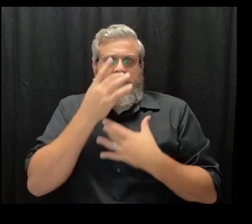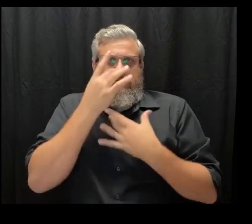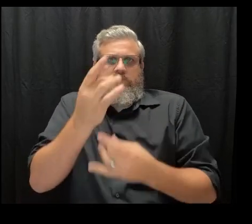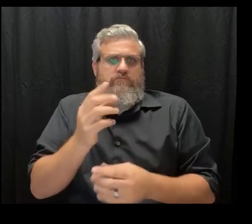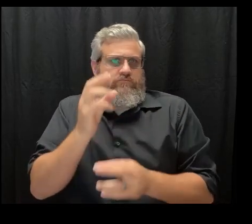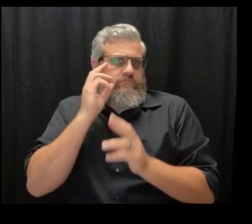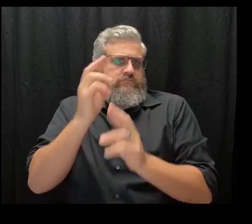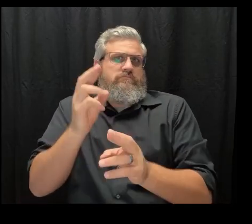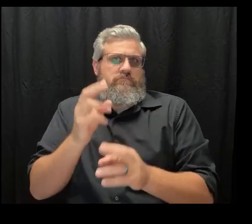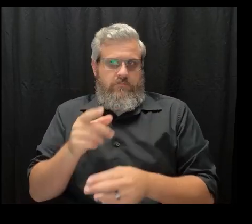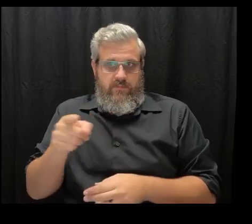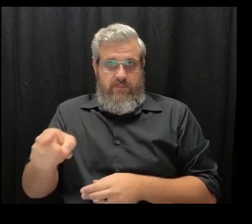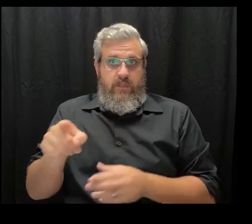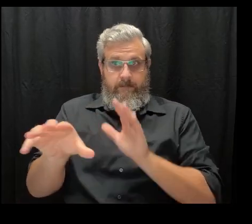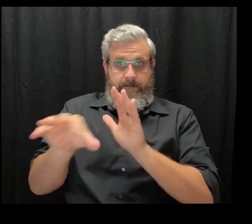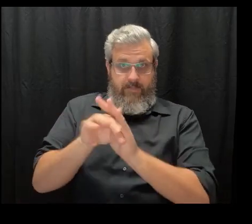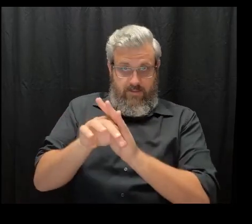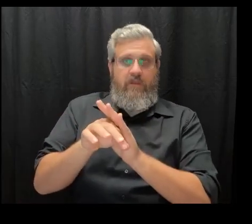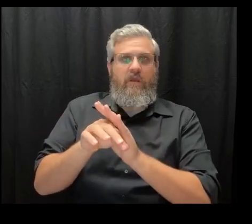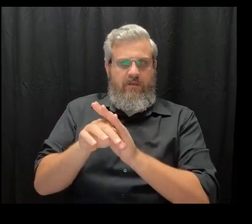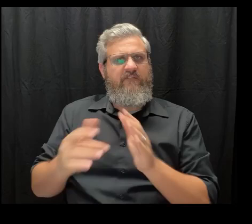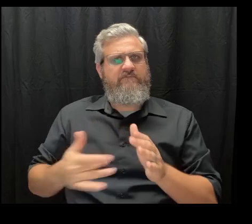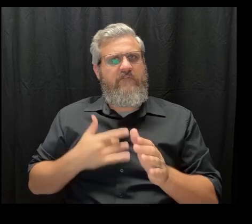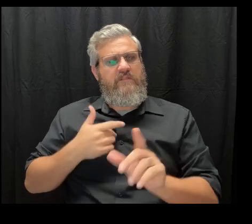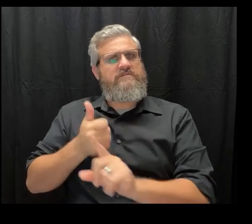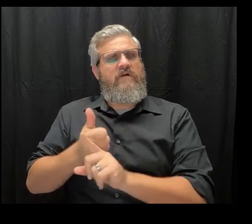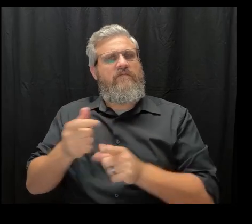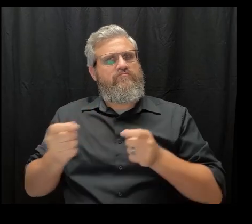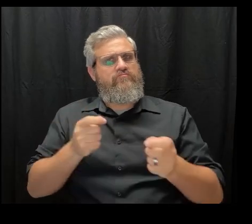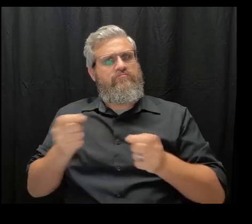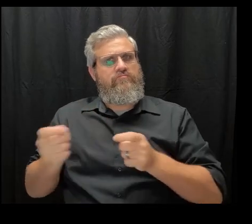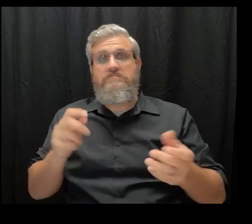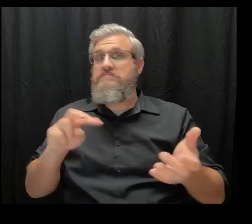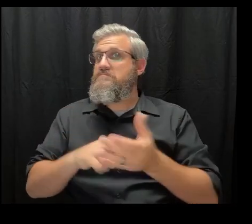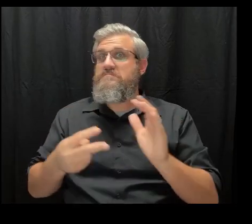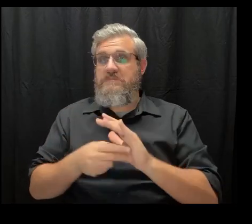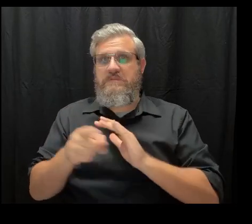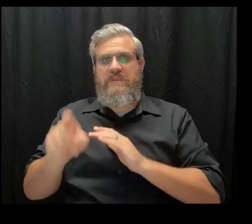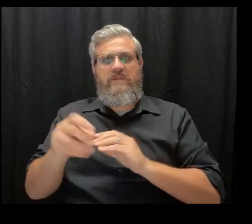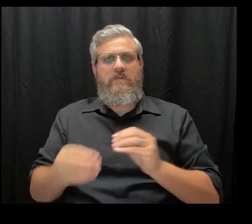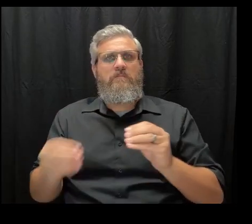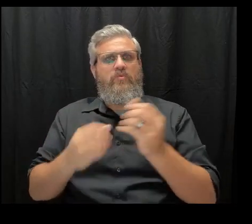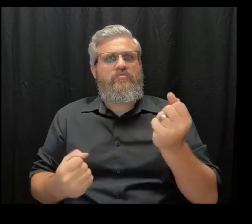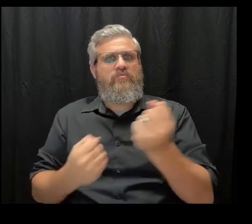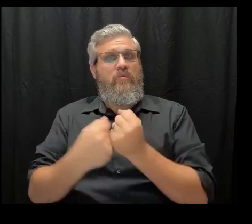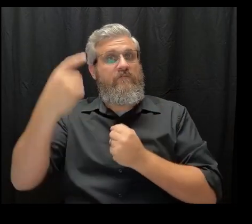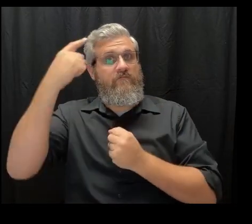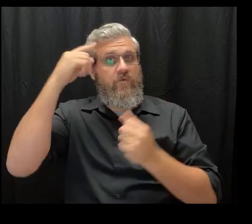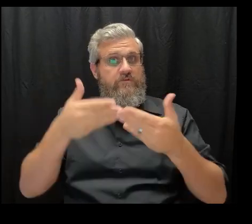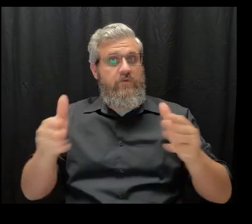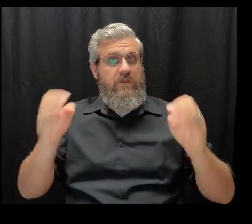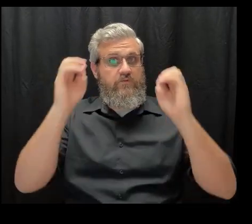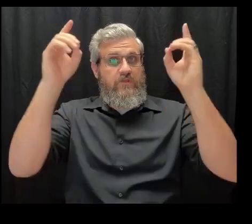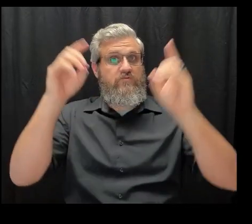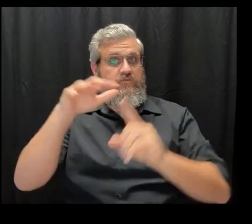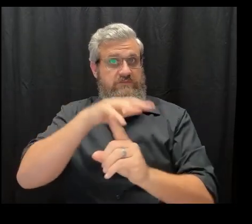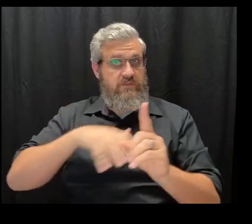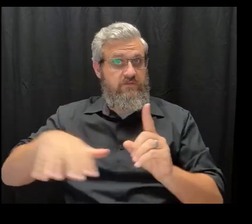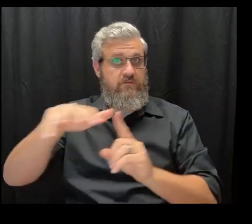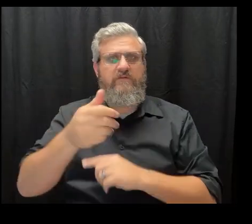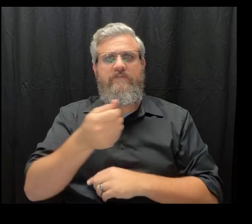is especially important for students who may need additional supports to be successful in general education settings. Here are a few